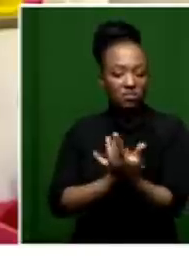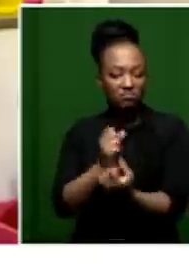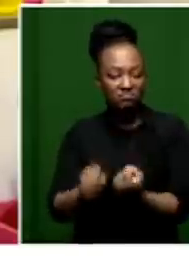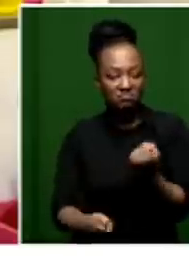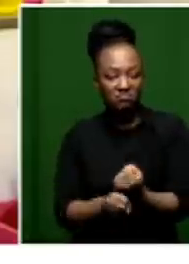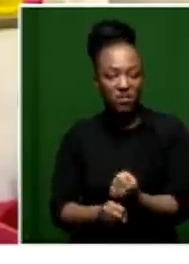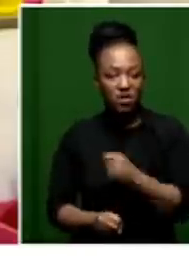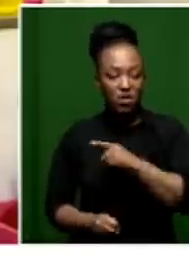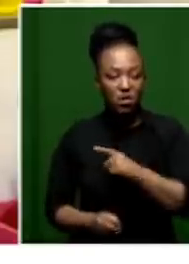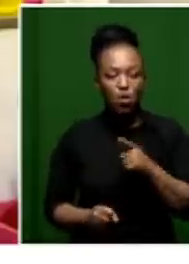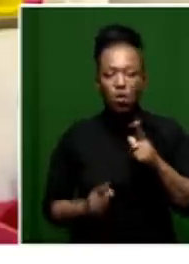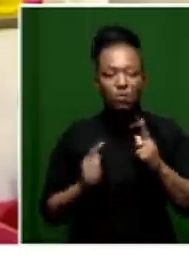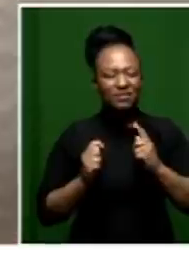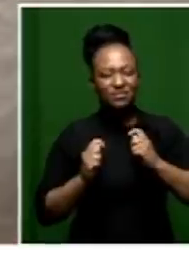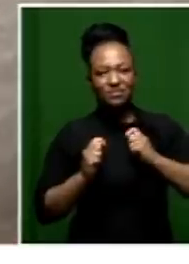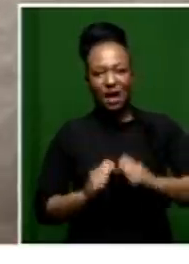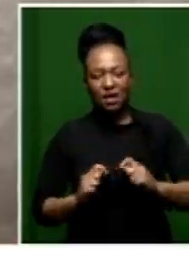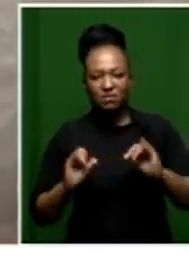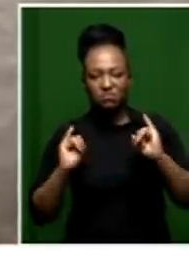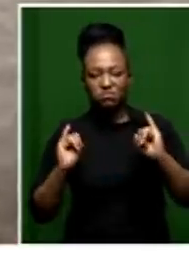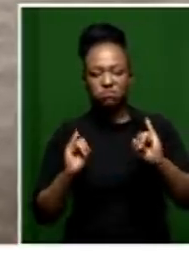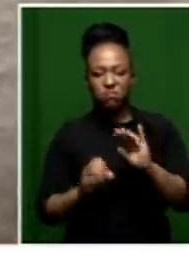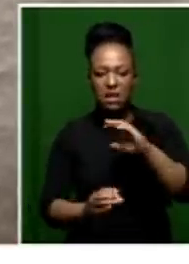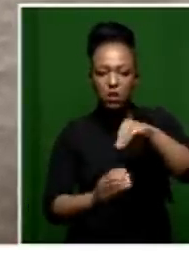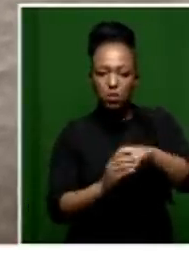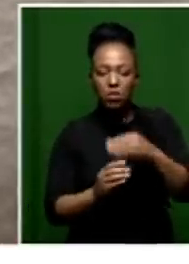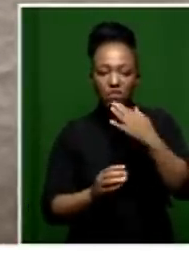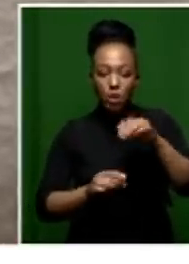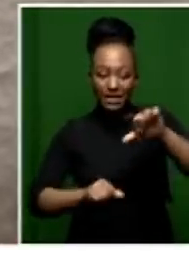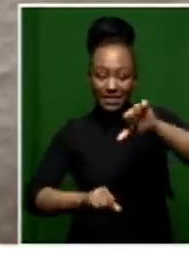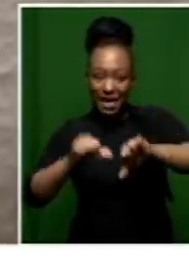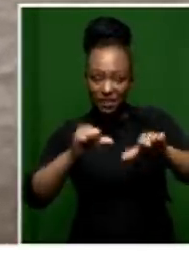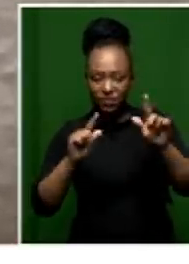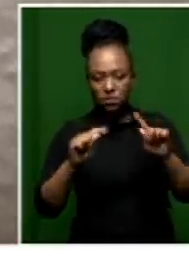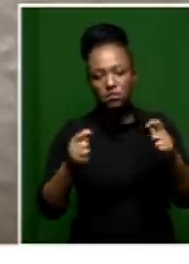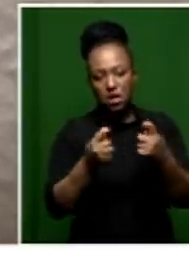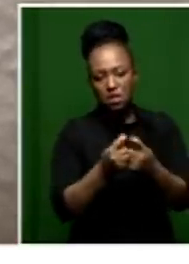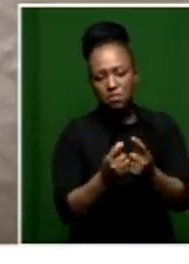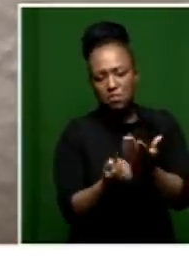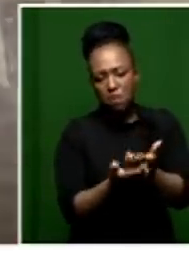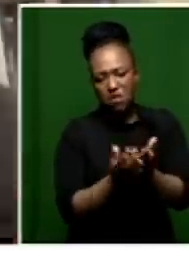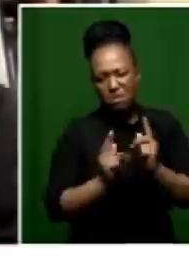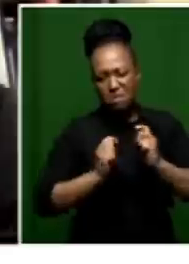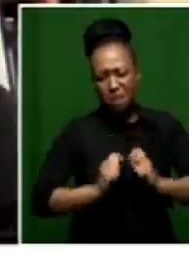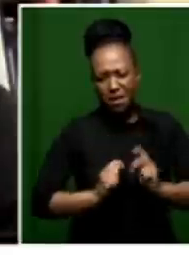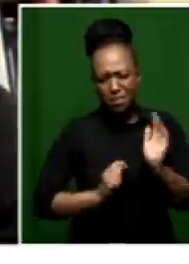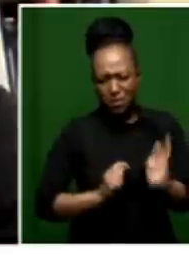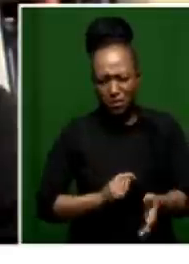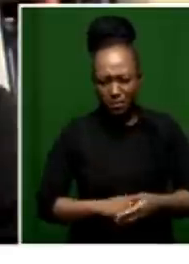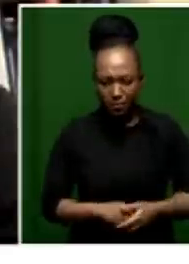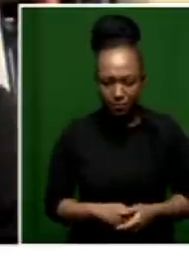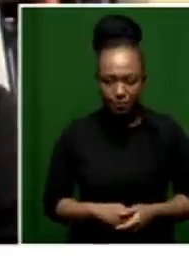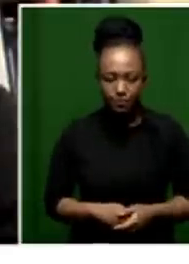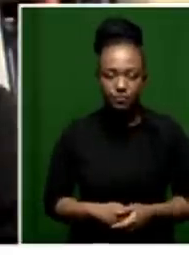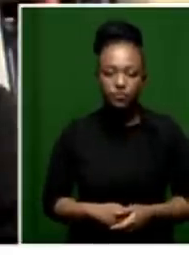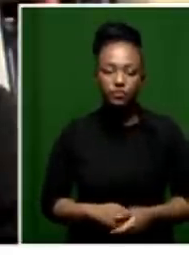we are all tired and exhausted, including our scientific teams. Yeah. So Prof, from what